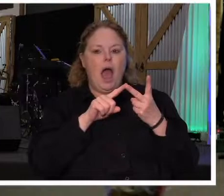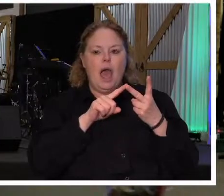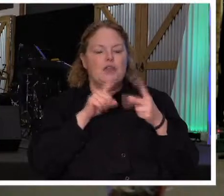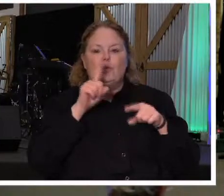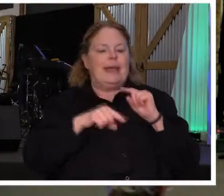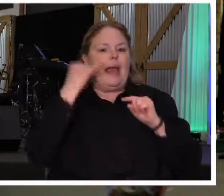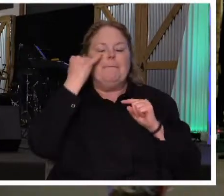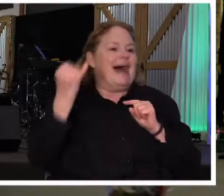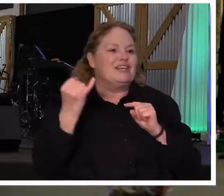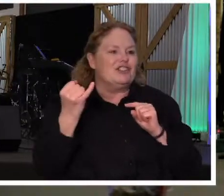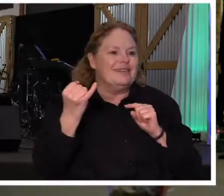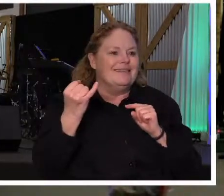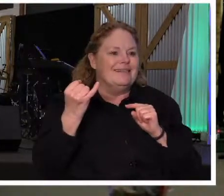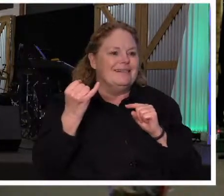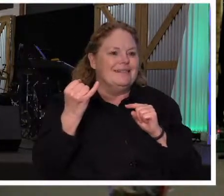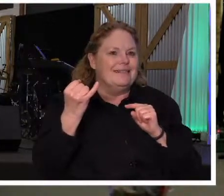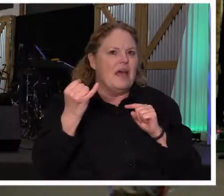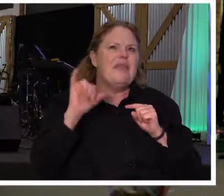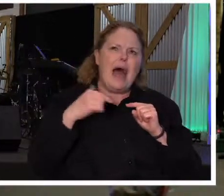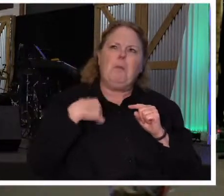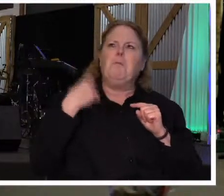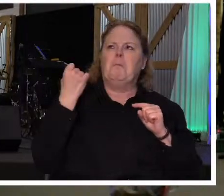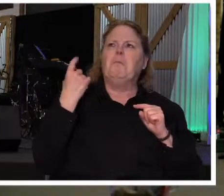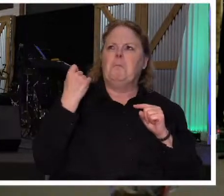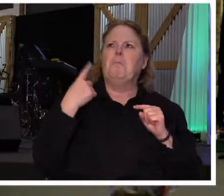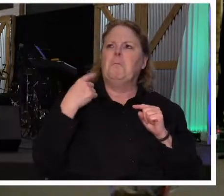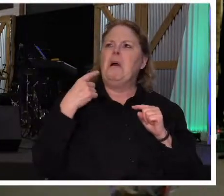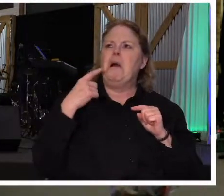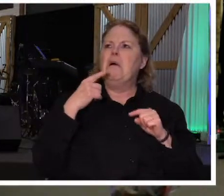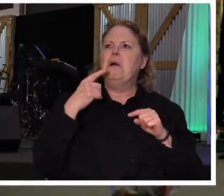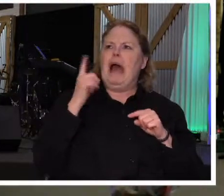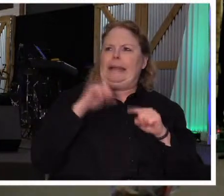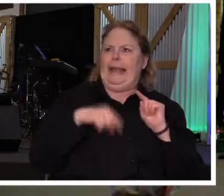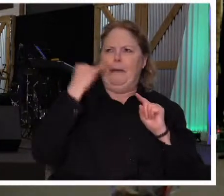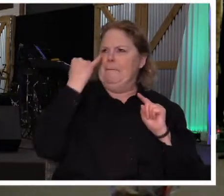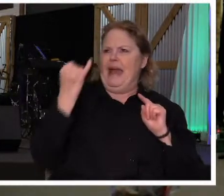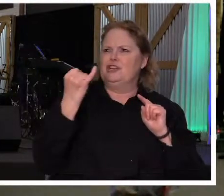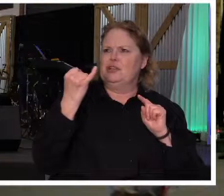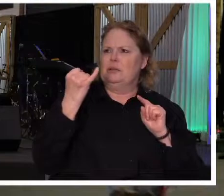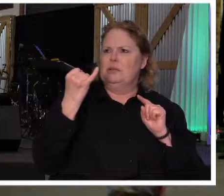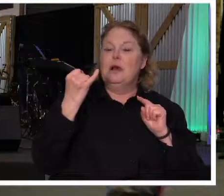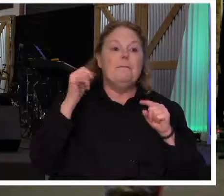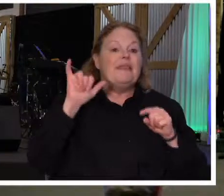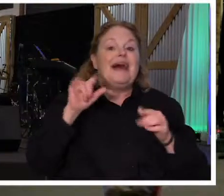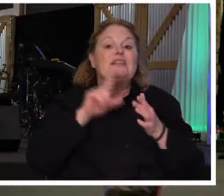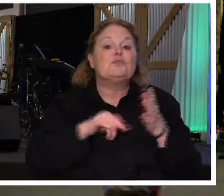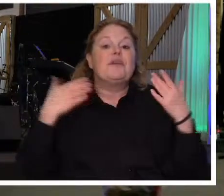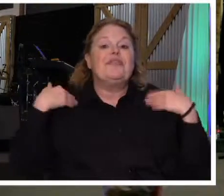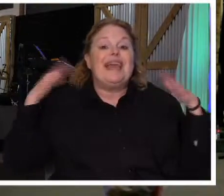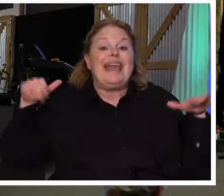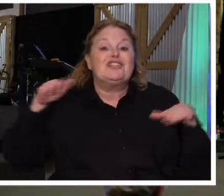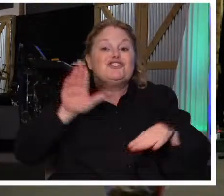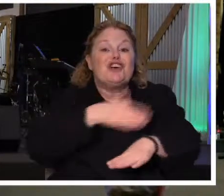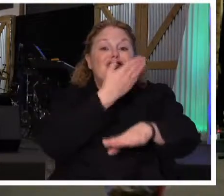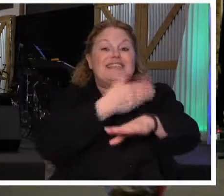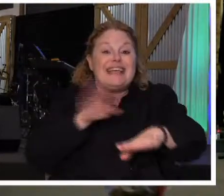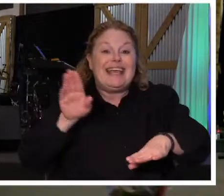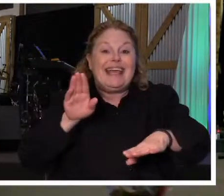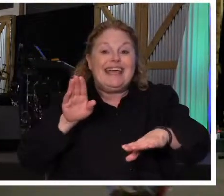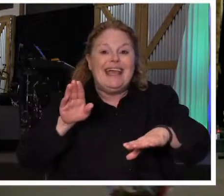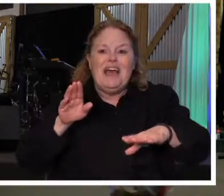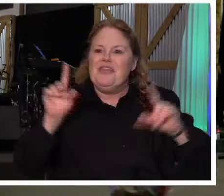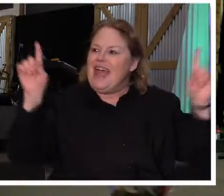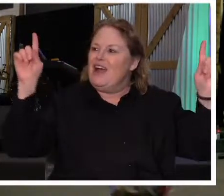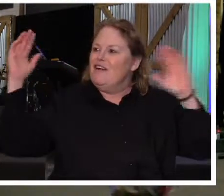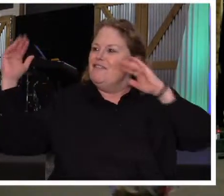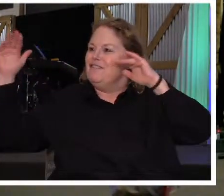can imagine. Now, I can understand that one. And so this is what you're getting from the seraphim in this chapter. The seraphim are flying